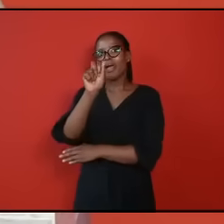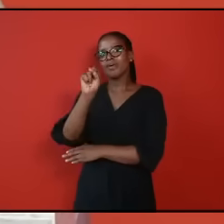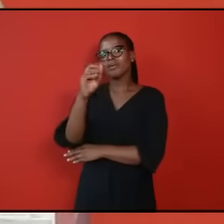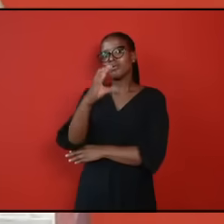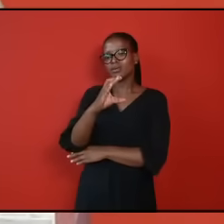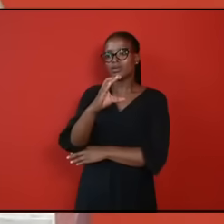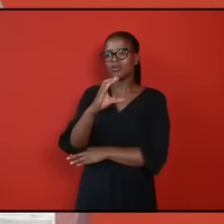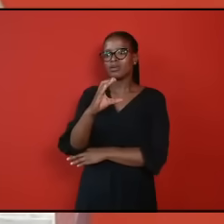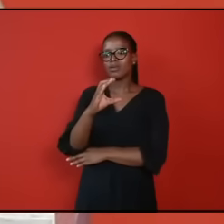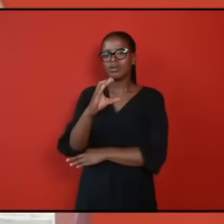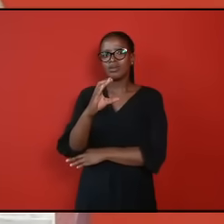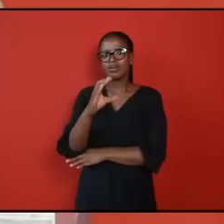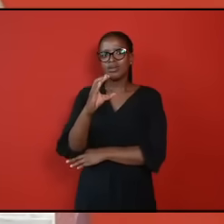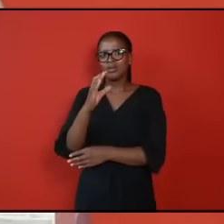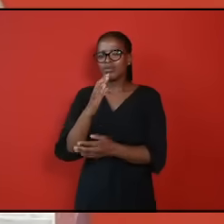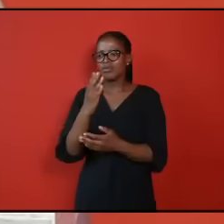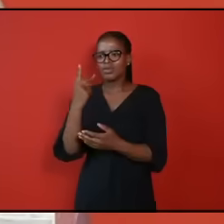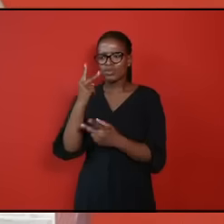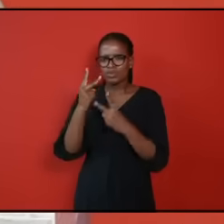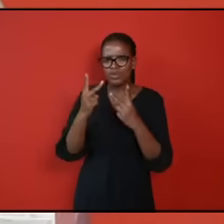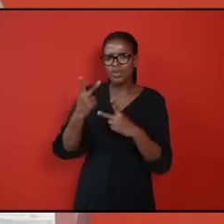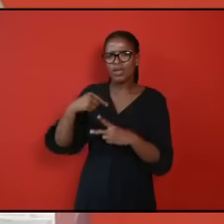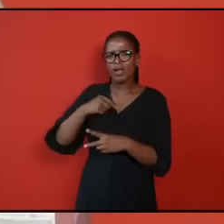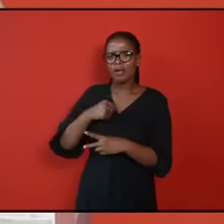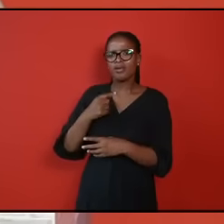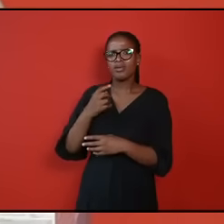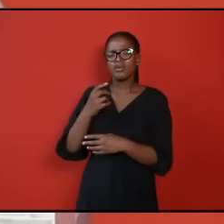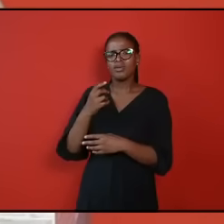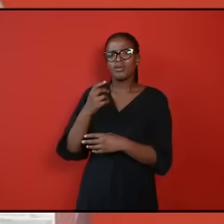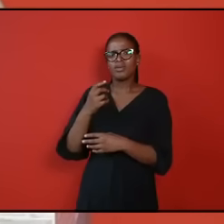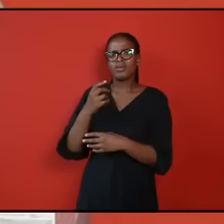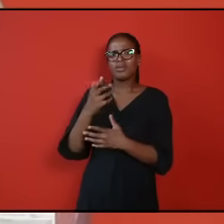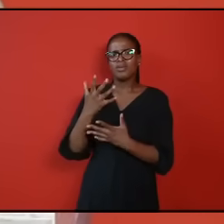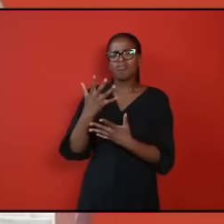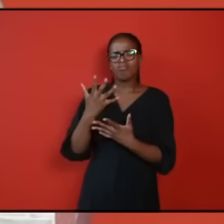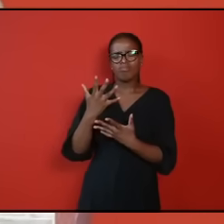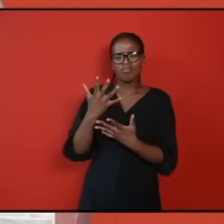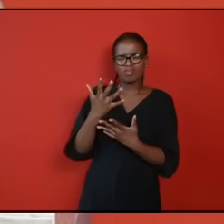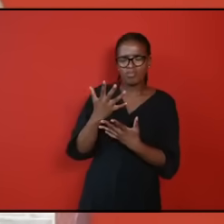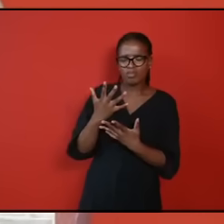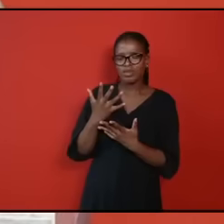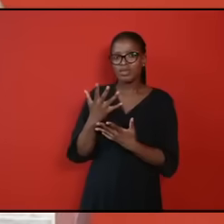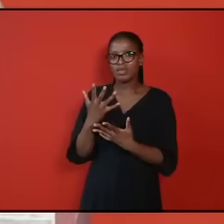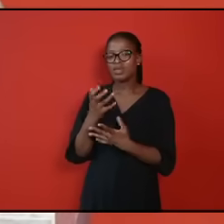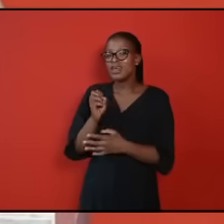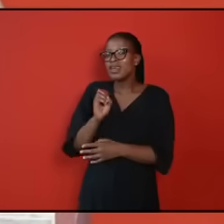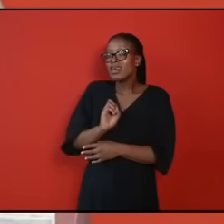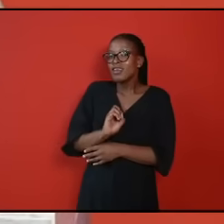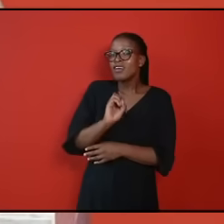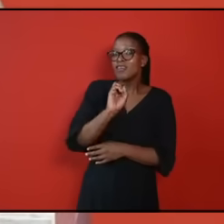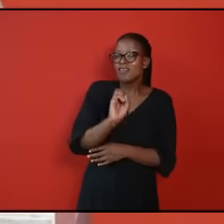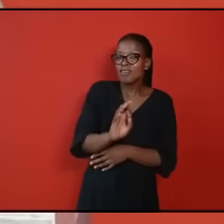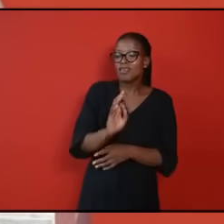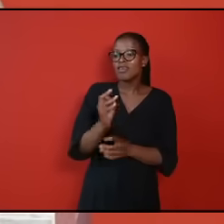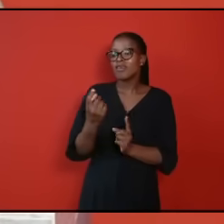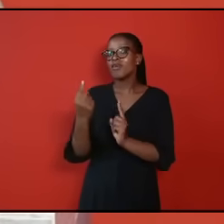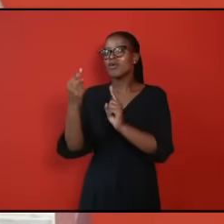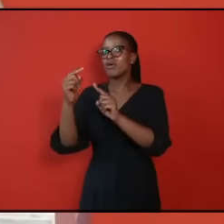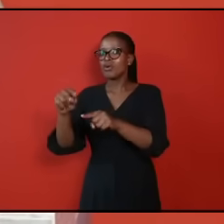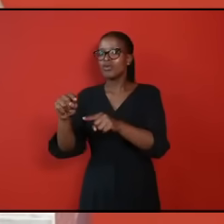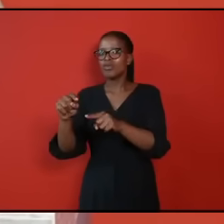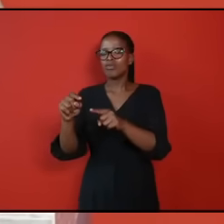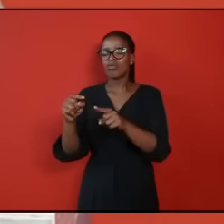a sober candidate. Sober in a sense that if they were to go into a coalition